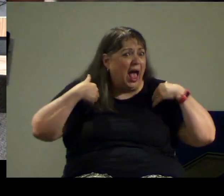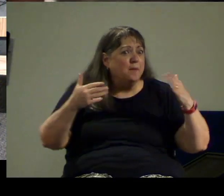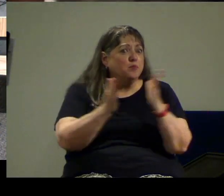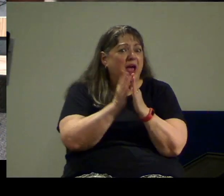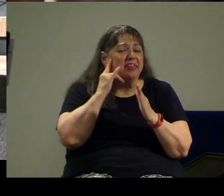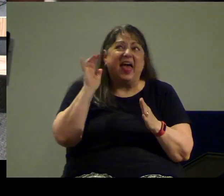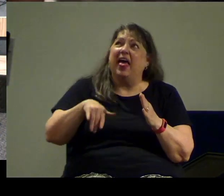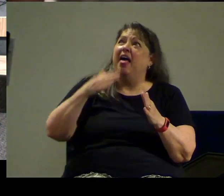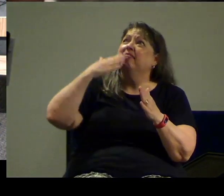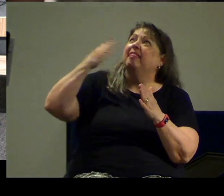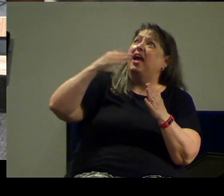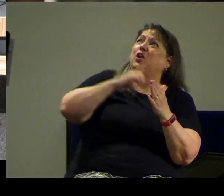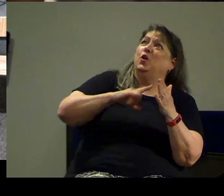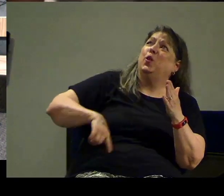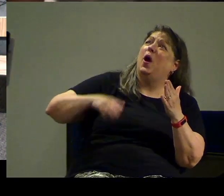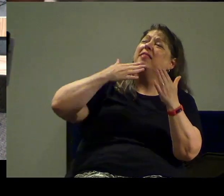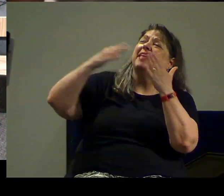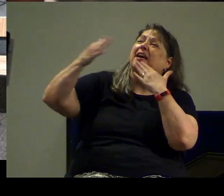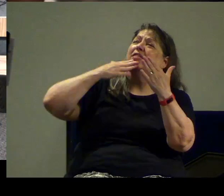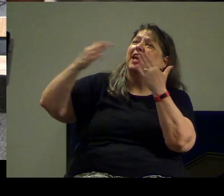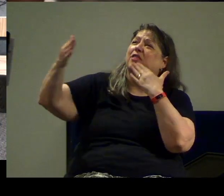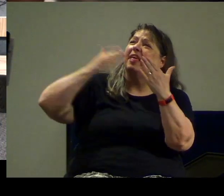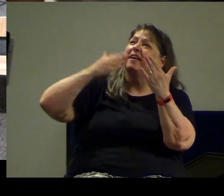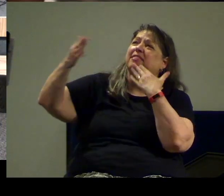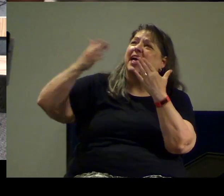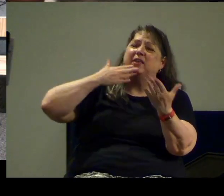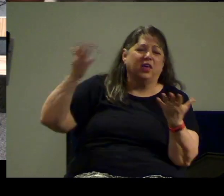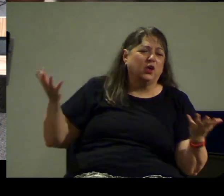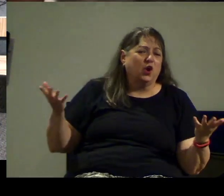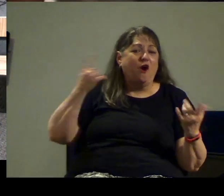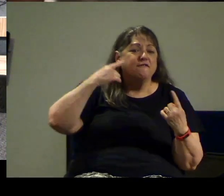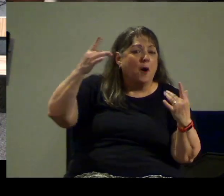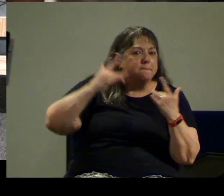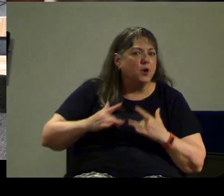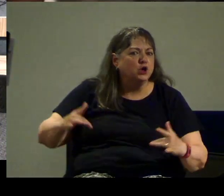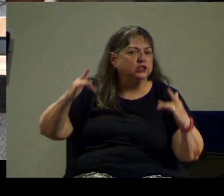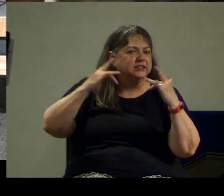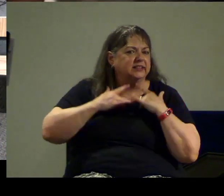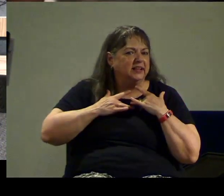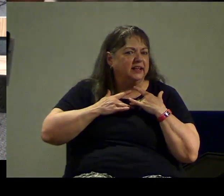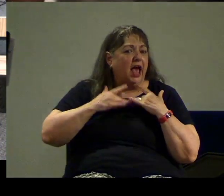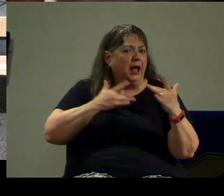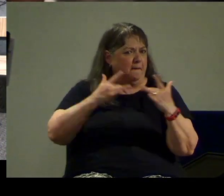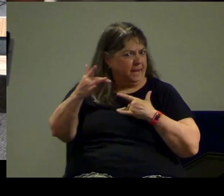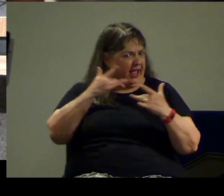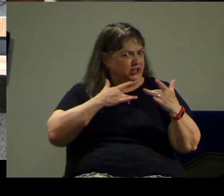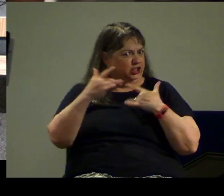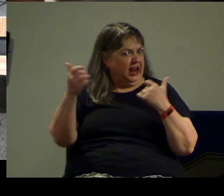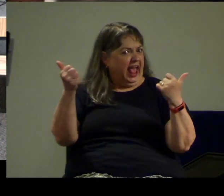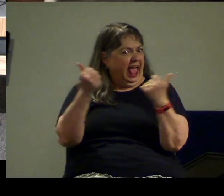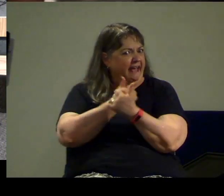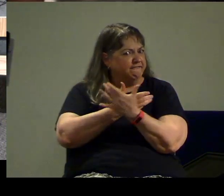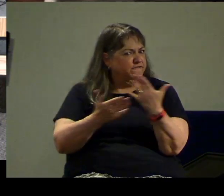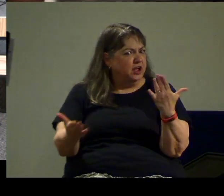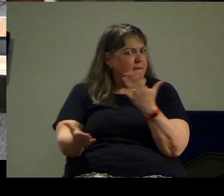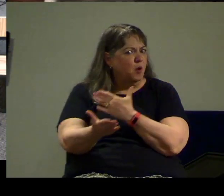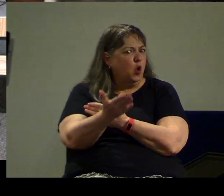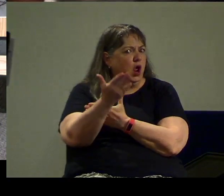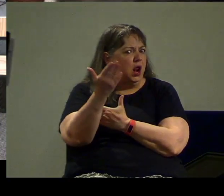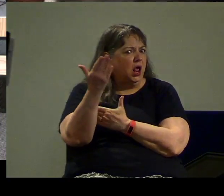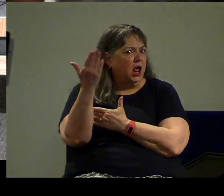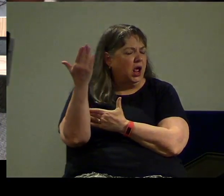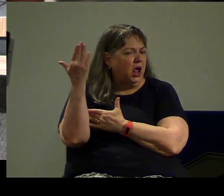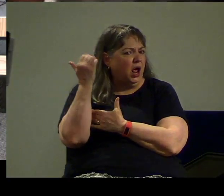every day. Thank you, Lord. Thank you, thank you, thank you for your mercies and your compassions that are new upon us every morning.